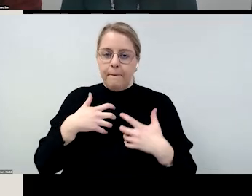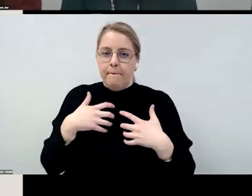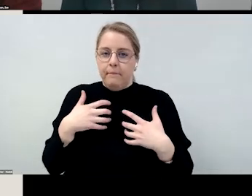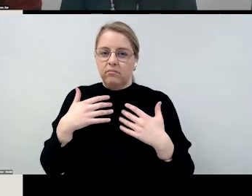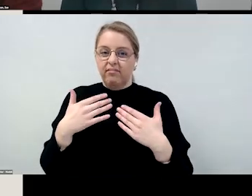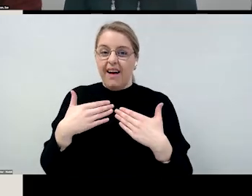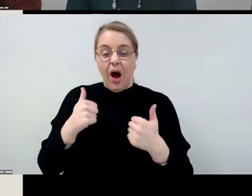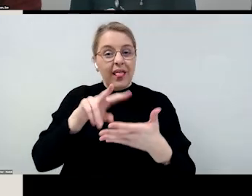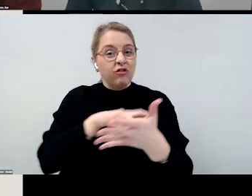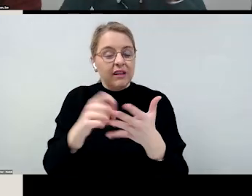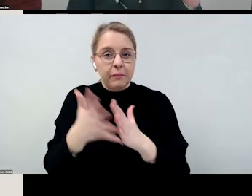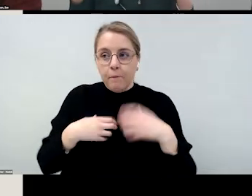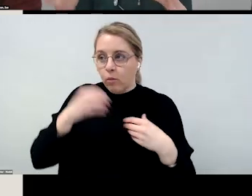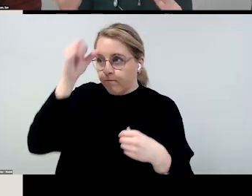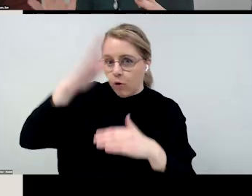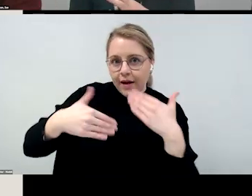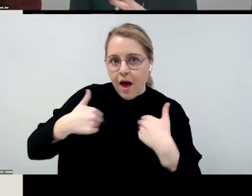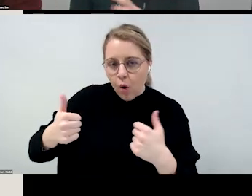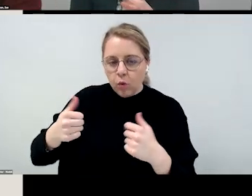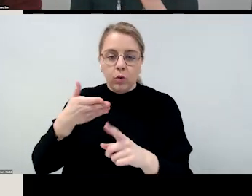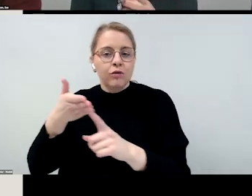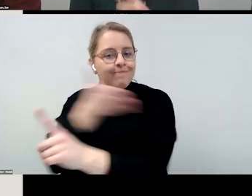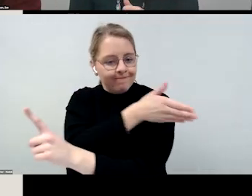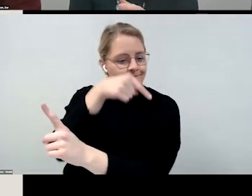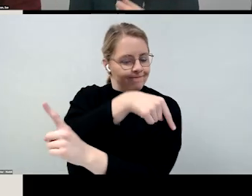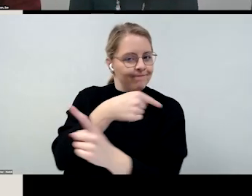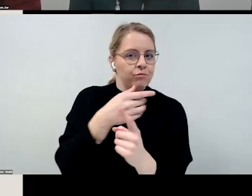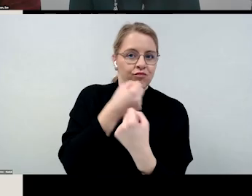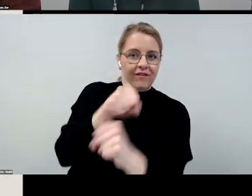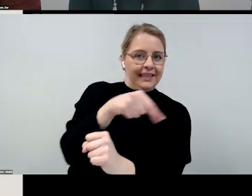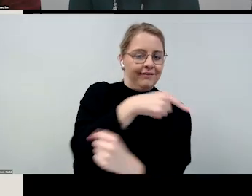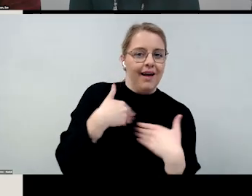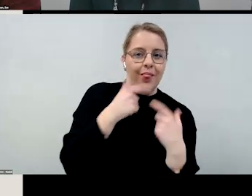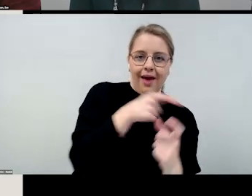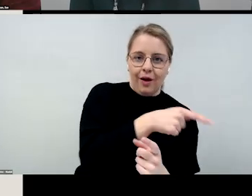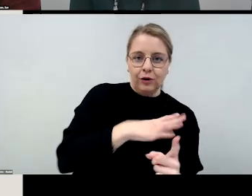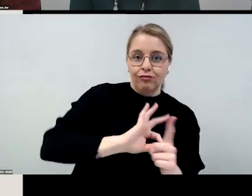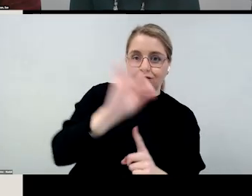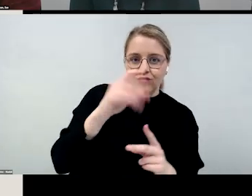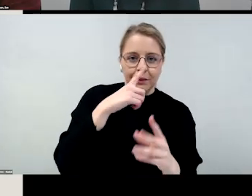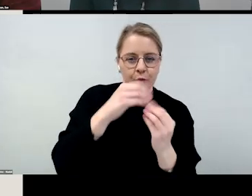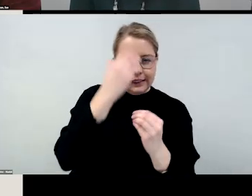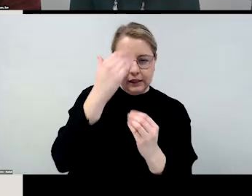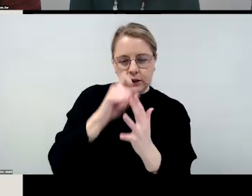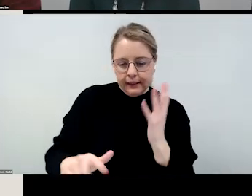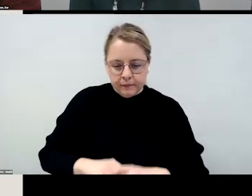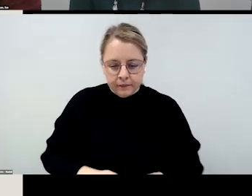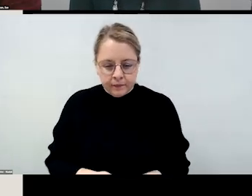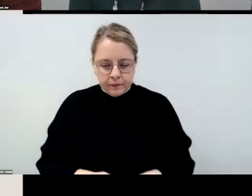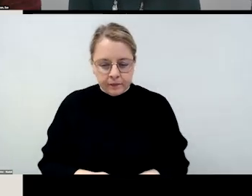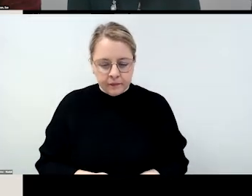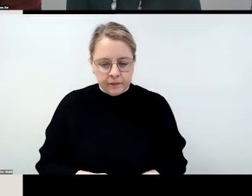literacy focus too. So it's really timely to be focusing on how we can improve preventive healthcare for people with intellectual disability.